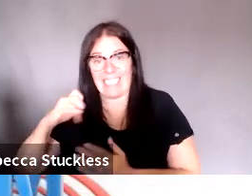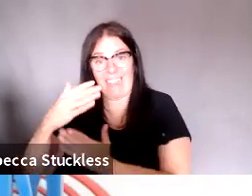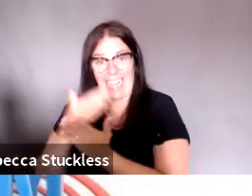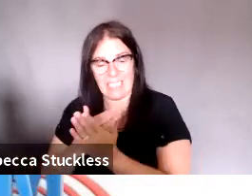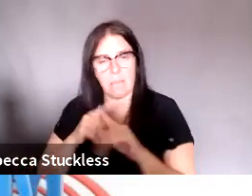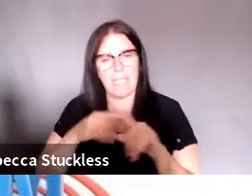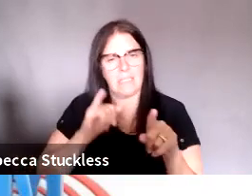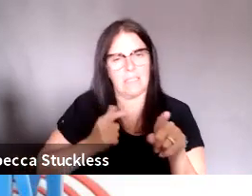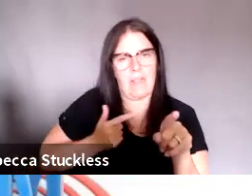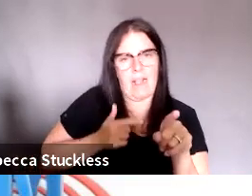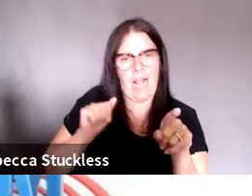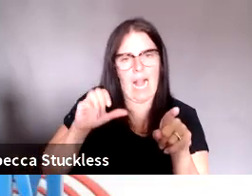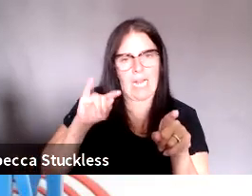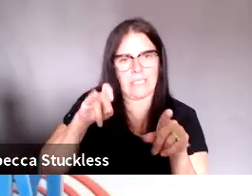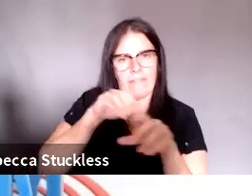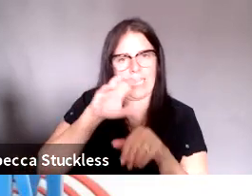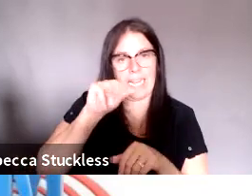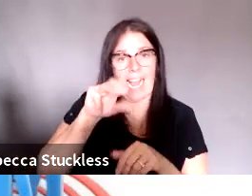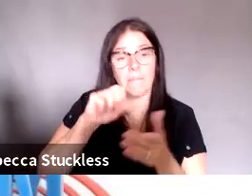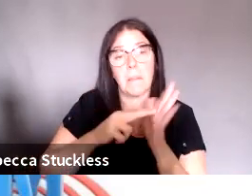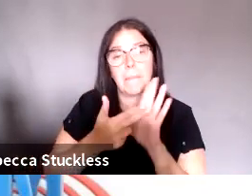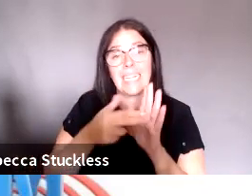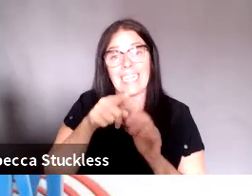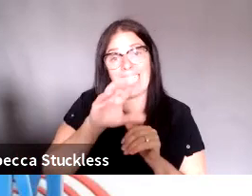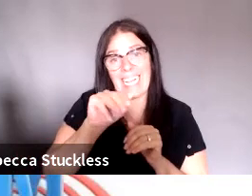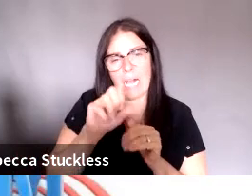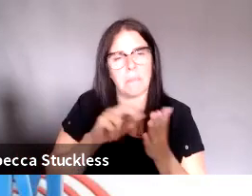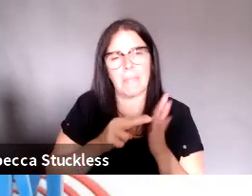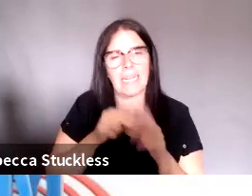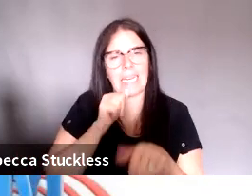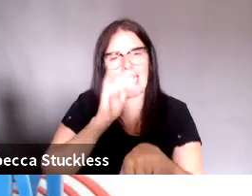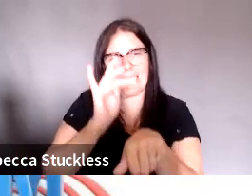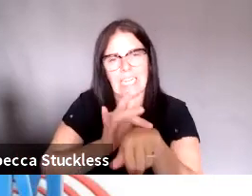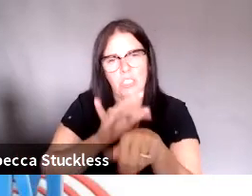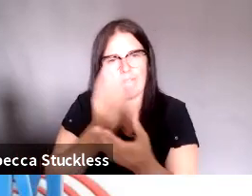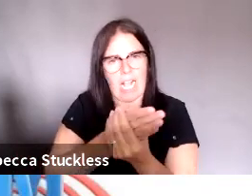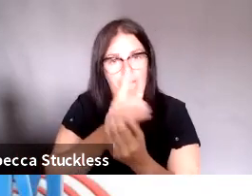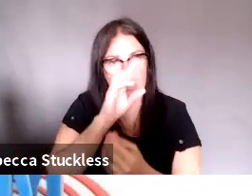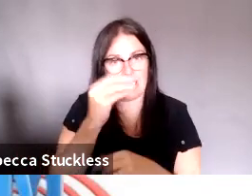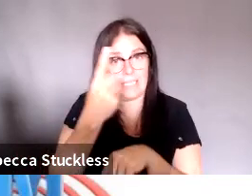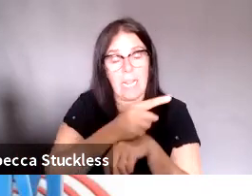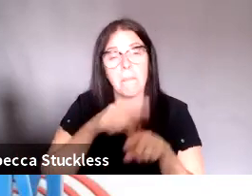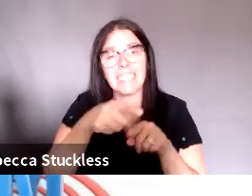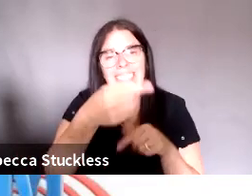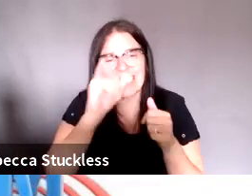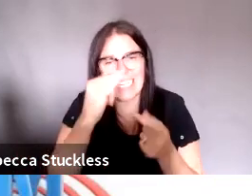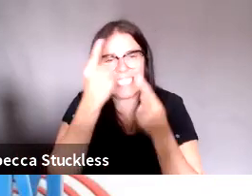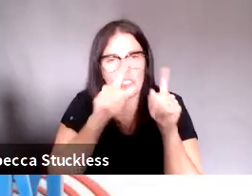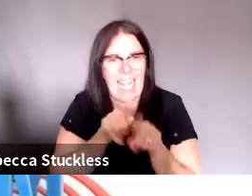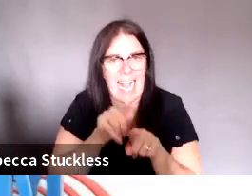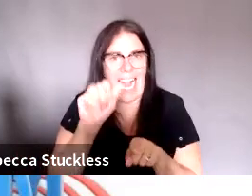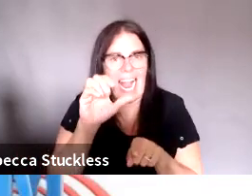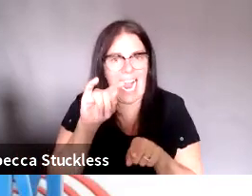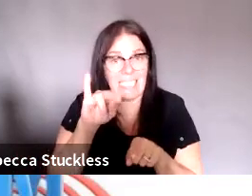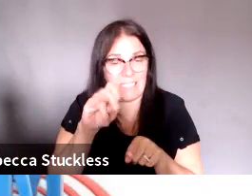that nobody has touched their file in CaMS for 60 days, but their status is still active. So they do still